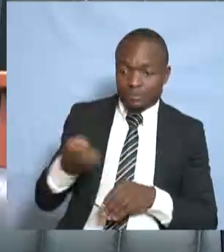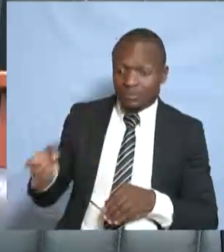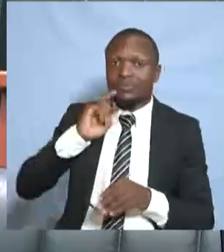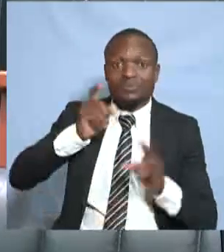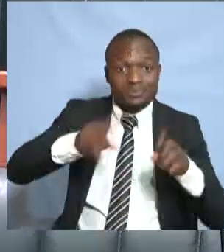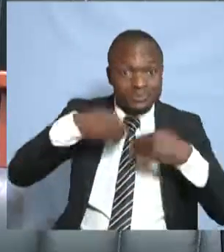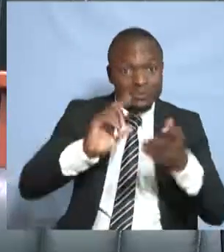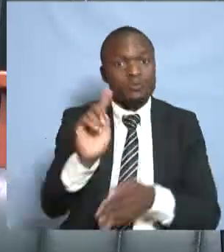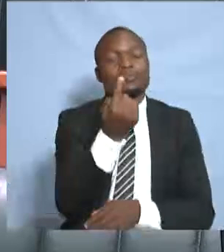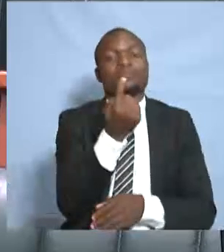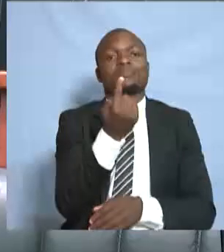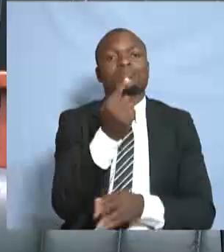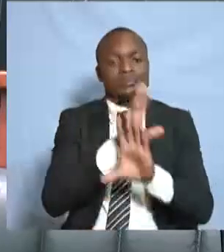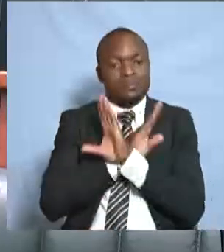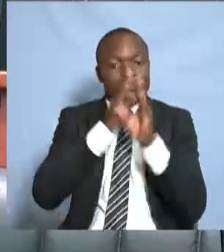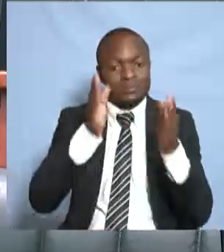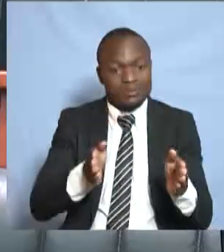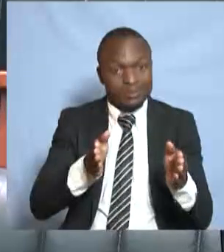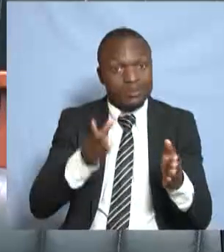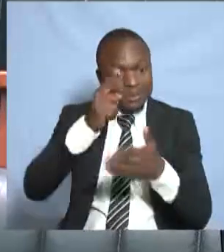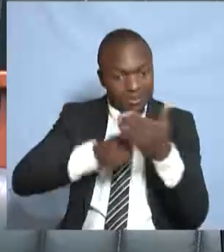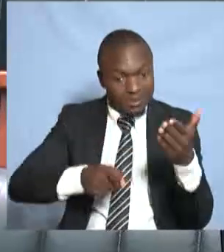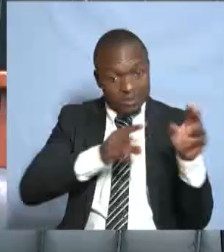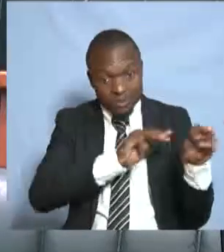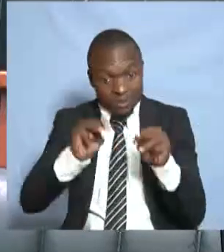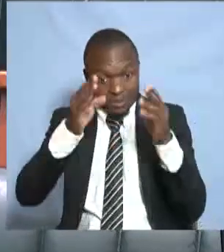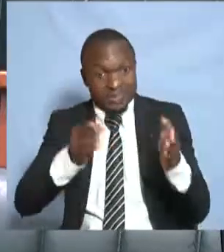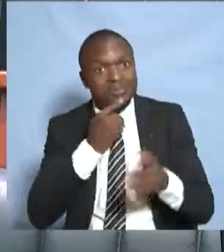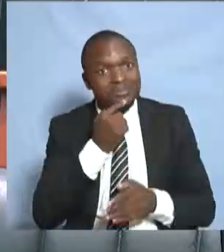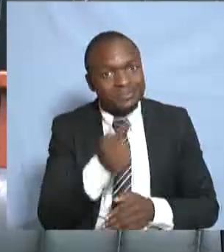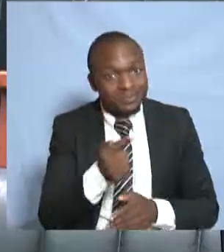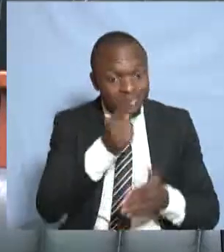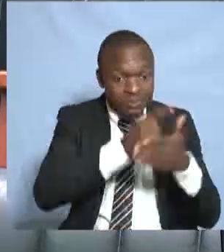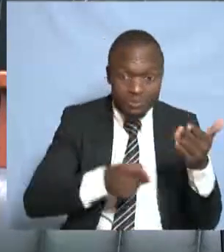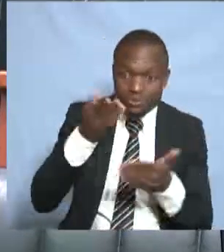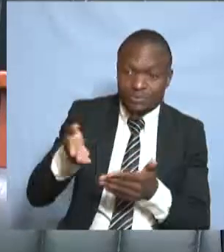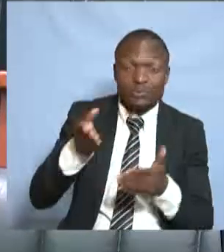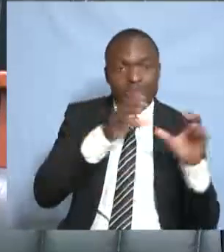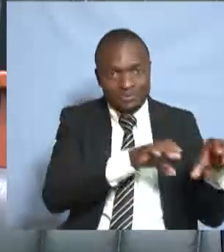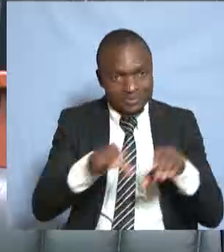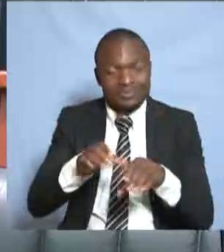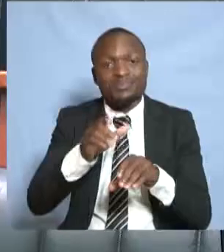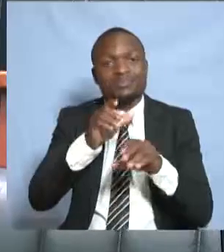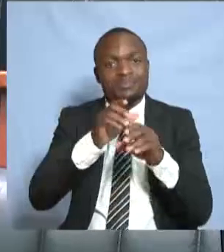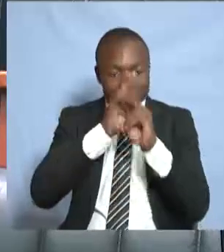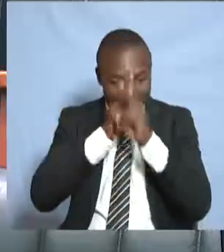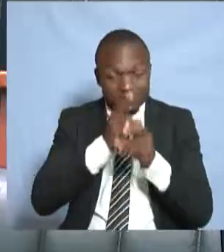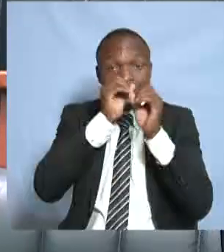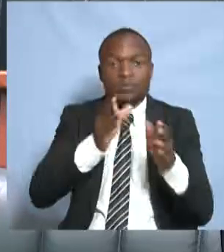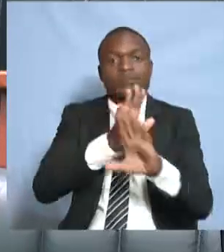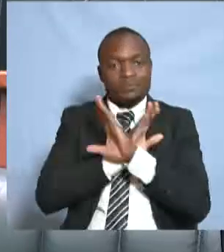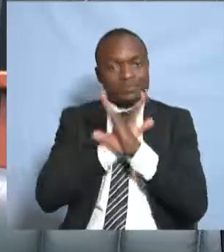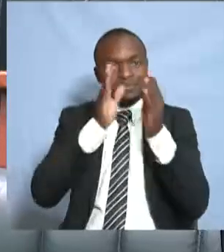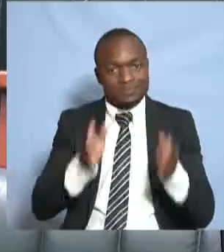given first consideration to a Zambian. And that's what the mover is basically saying. What that will do, Mr. Speaker, is that